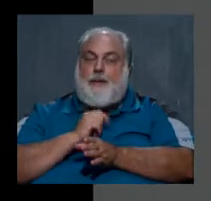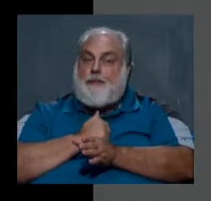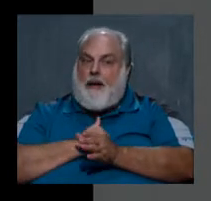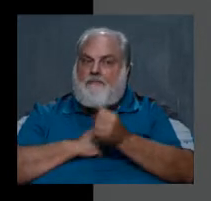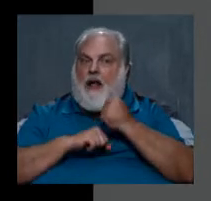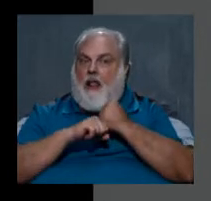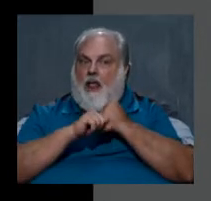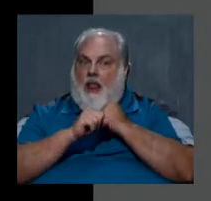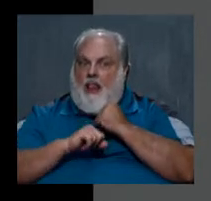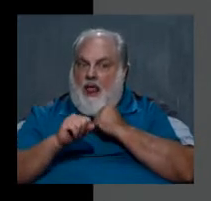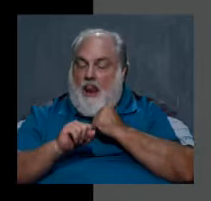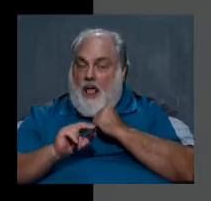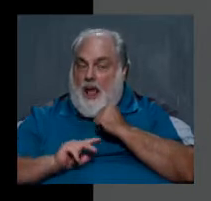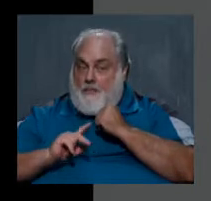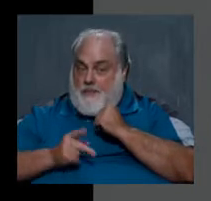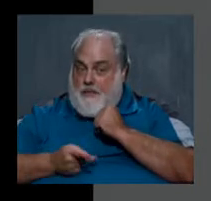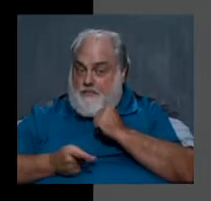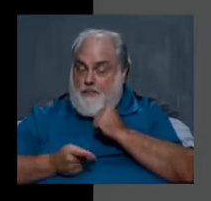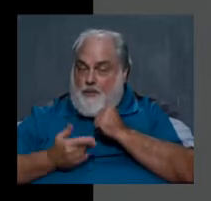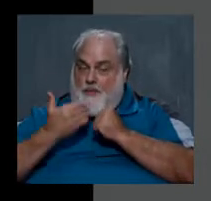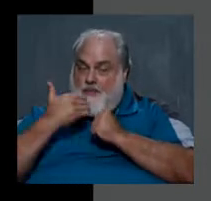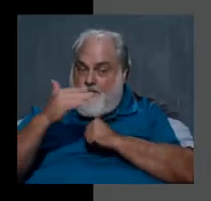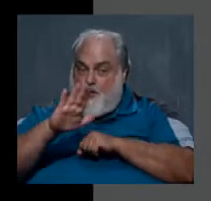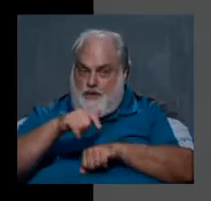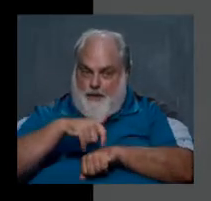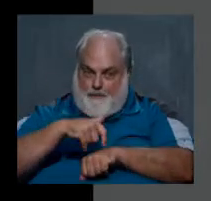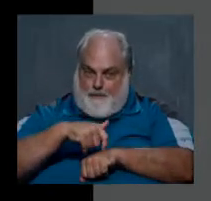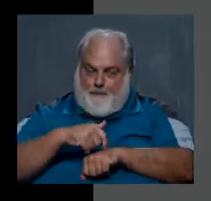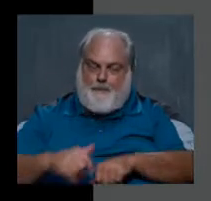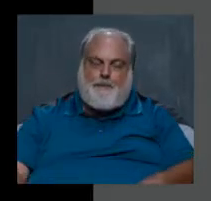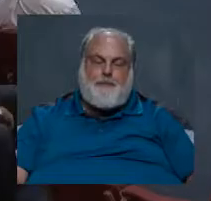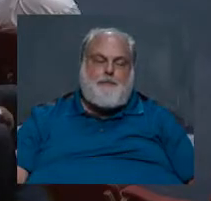if we've upset you tonight. We do appreciate your time.